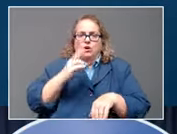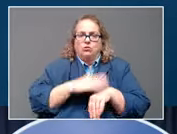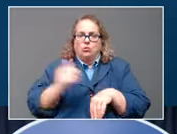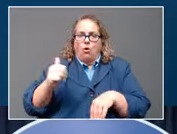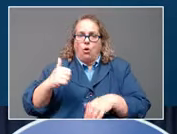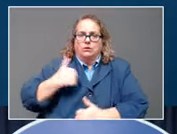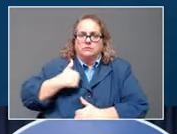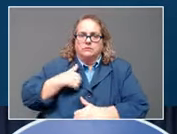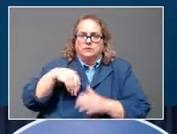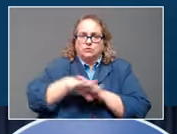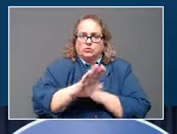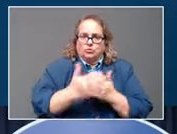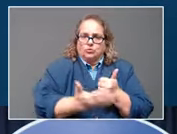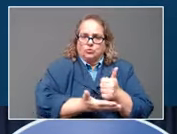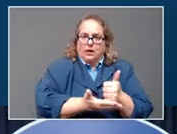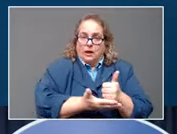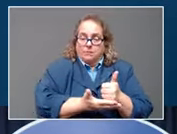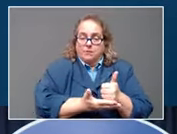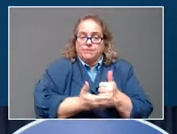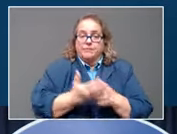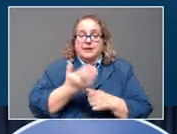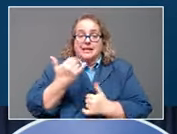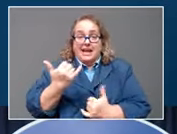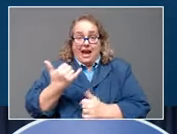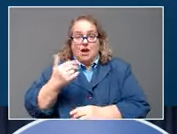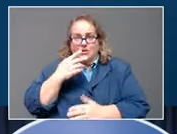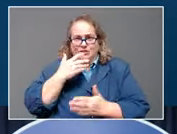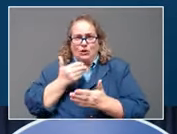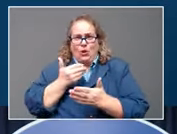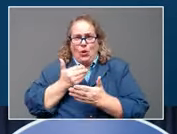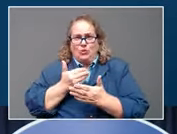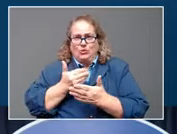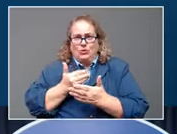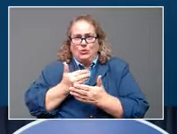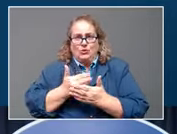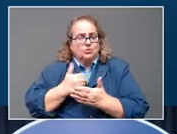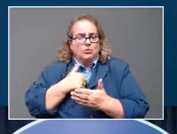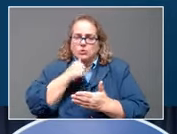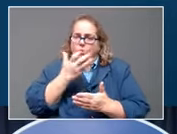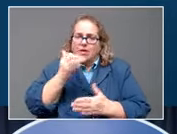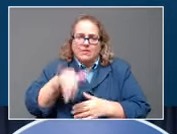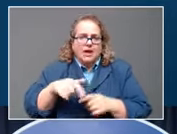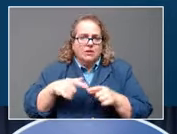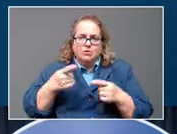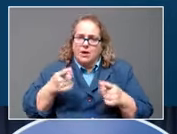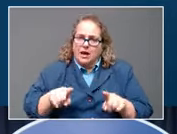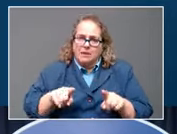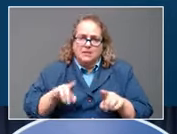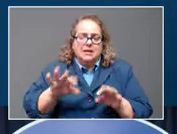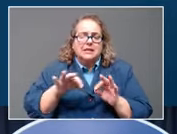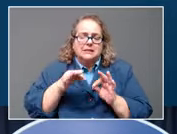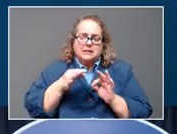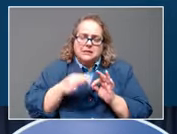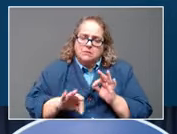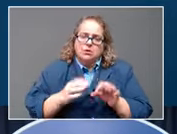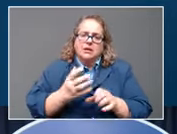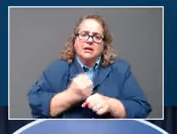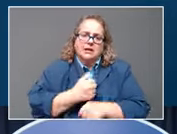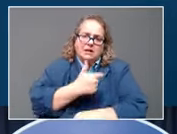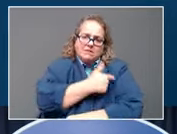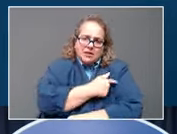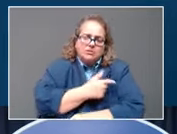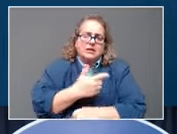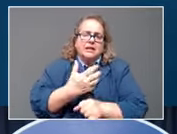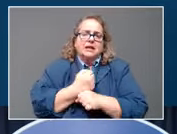in hospitalizations. We do not want that to happen, and it's pretty simple. Get vaccinated, get boosted, and you're